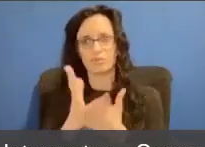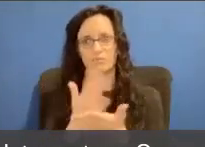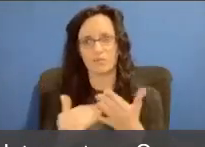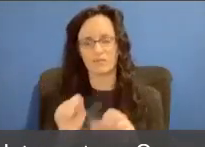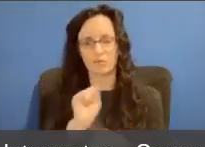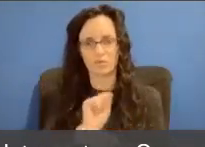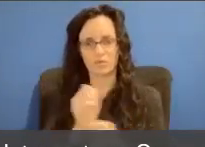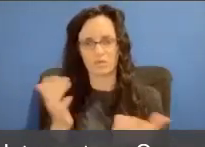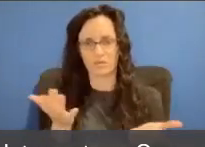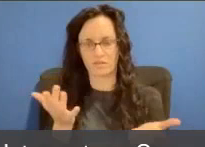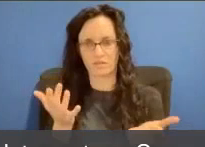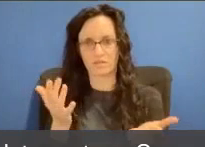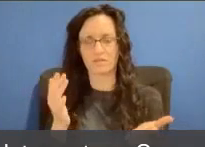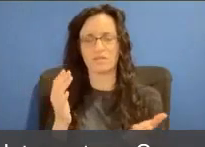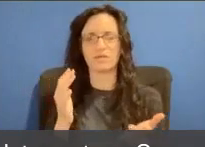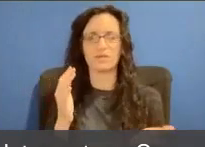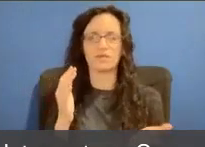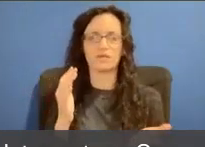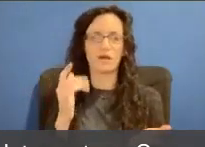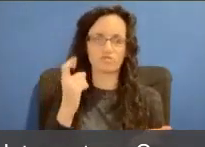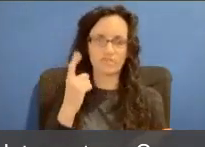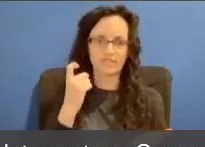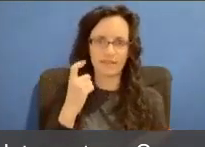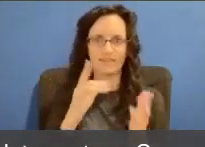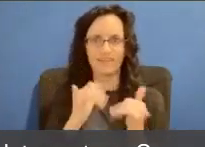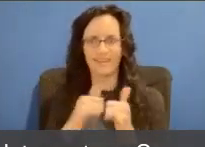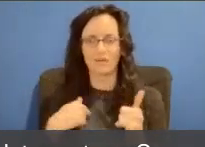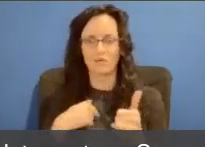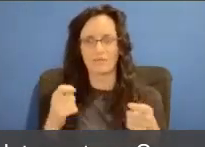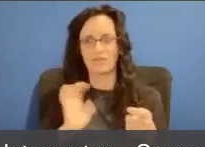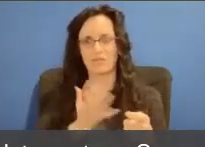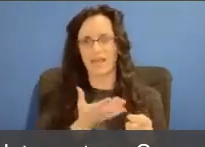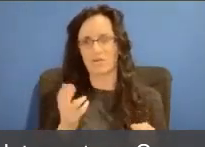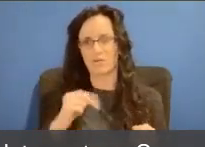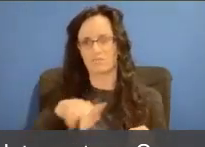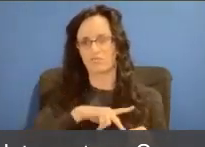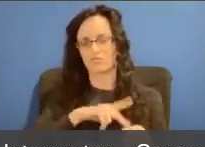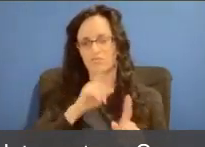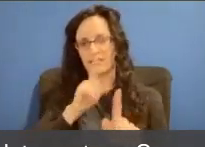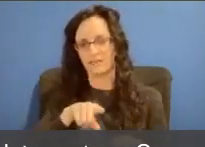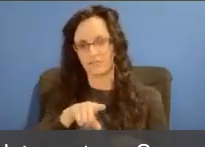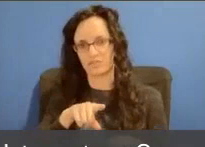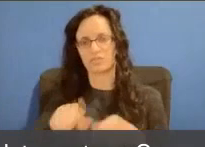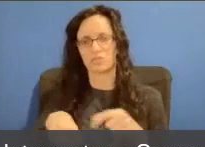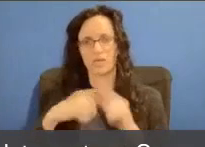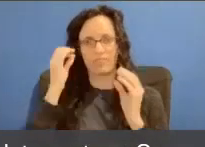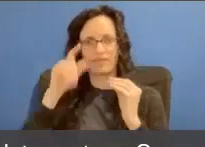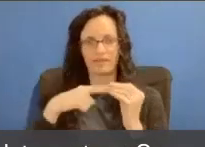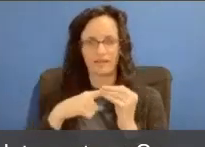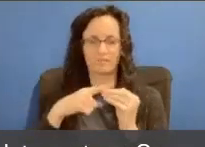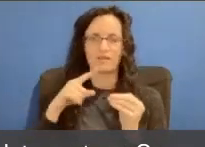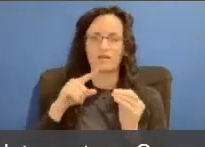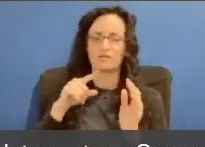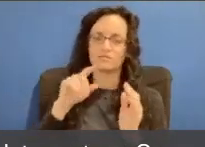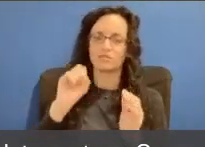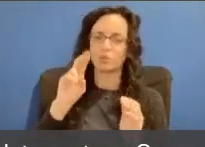understanding, labeling, understanding, and thinking about how do we manage our reactions to thinking about suicide, to talking with someone about